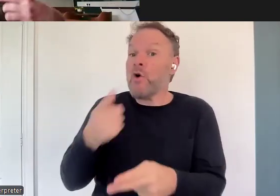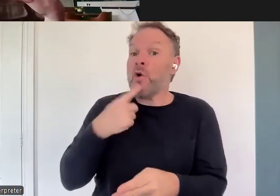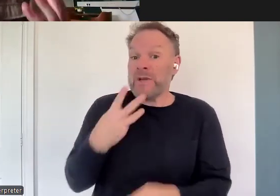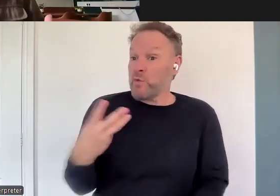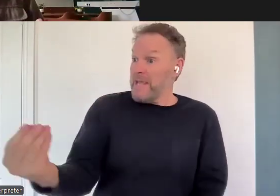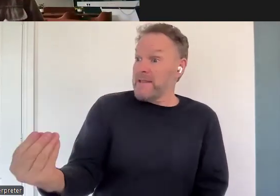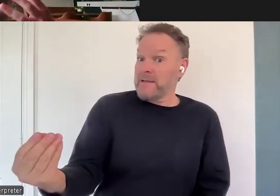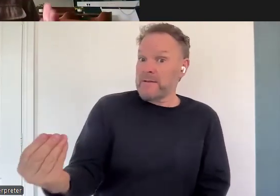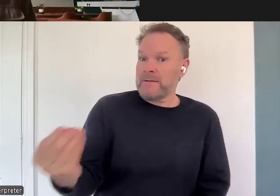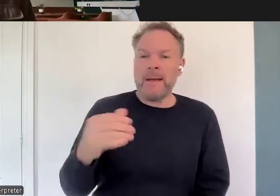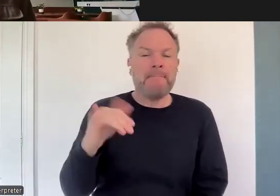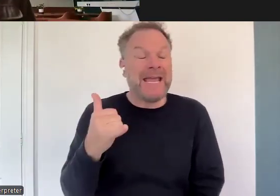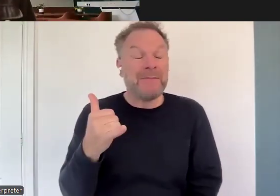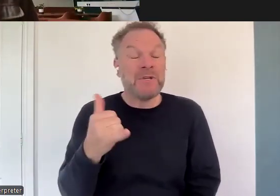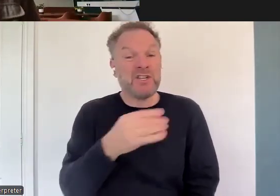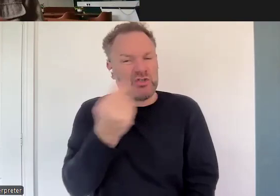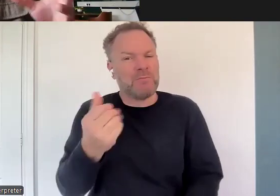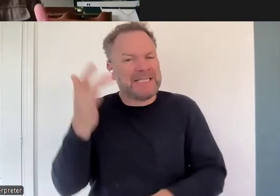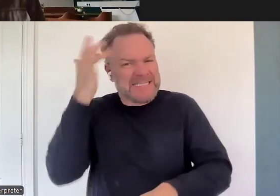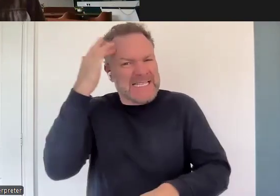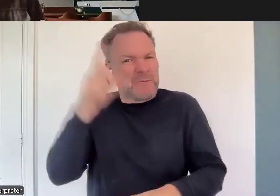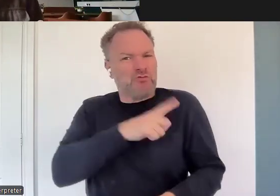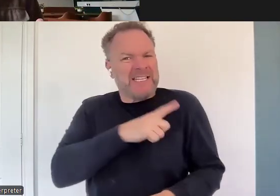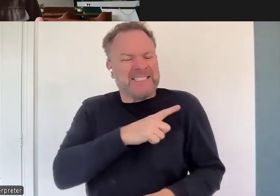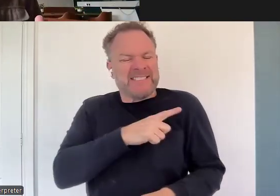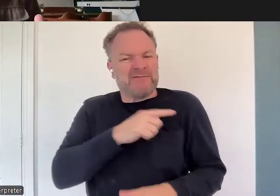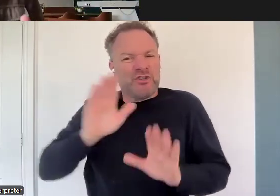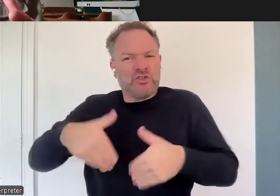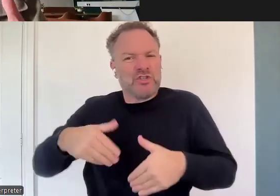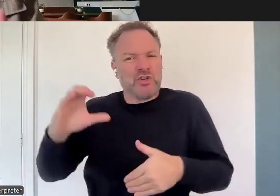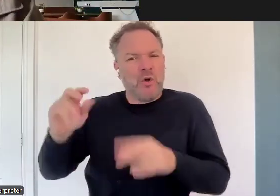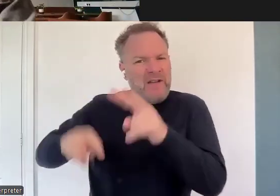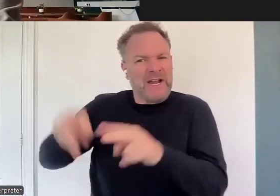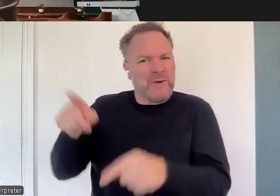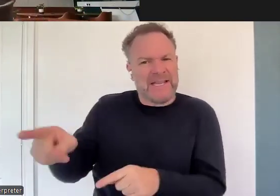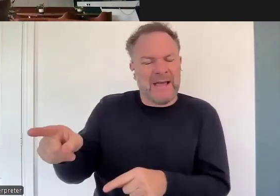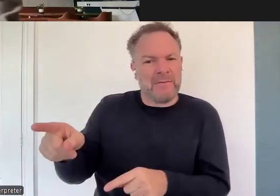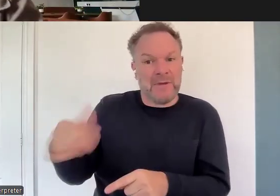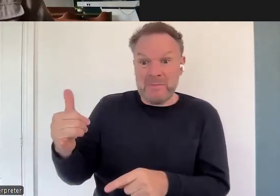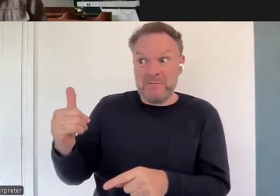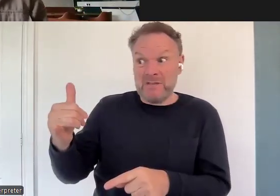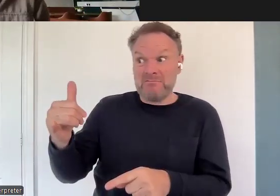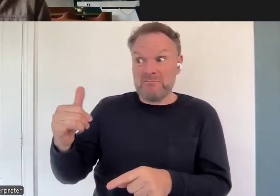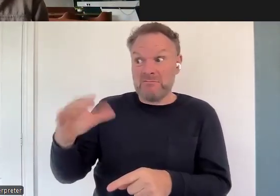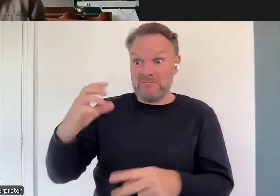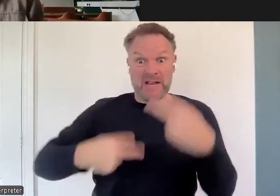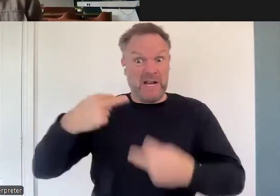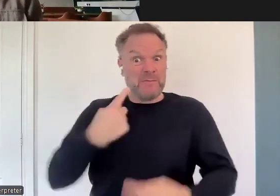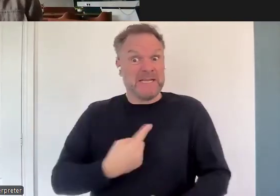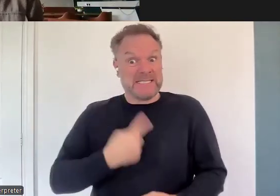some very sensible and valid reasons not to co-evaluate, including the evaluation of our own co-production